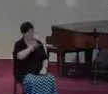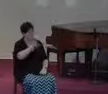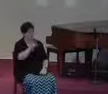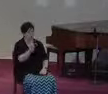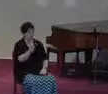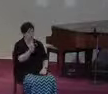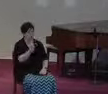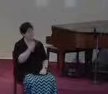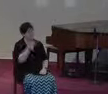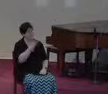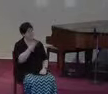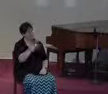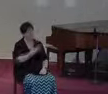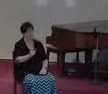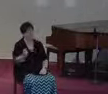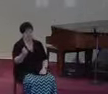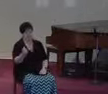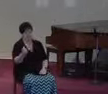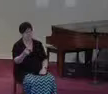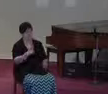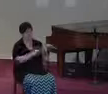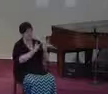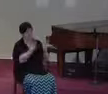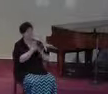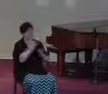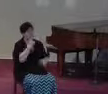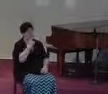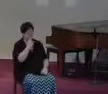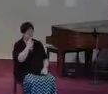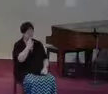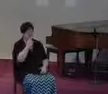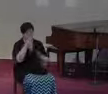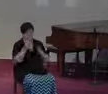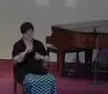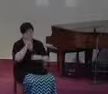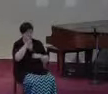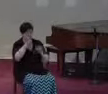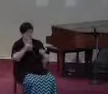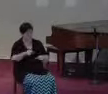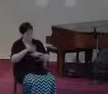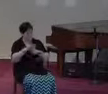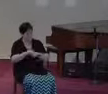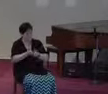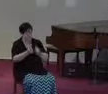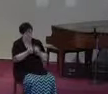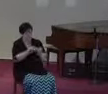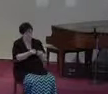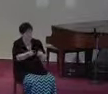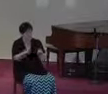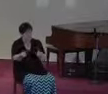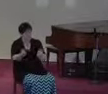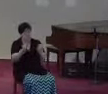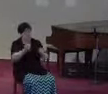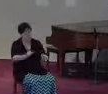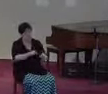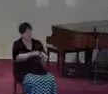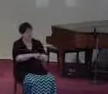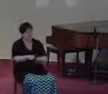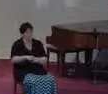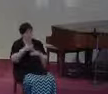Luke 16:11. Jesus said, "Whoever can be trusted with very little can also be trusted with much.